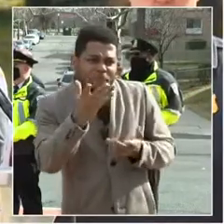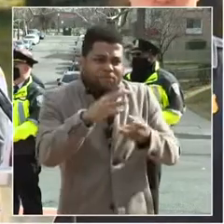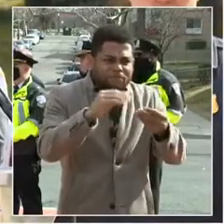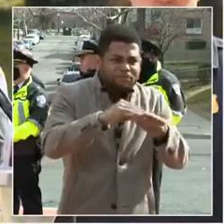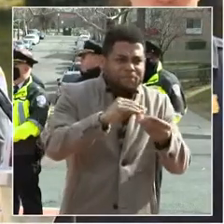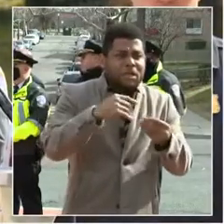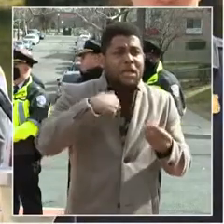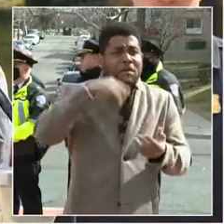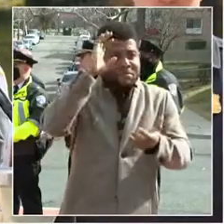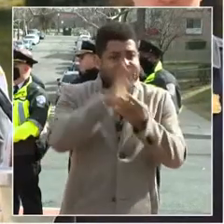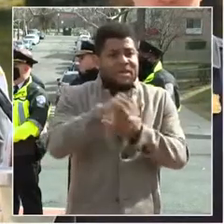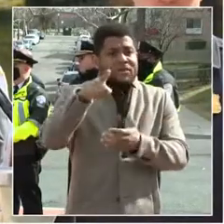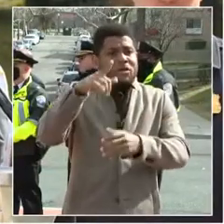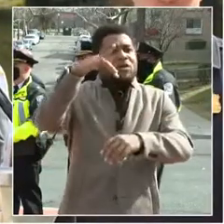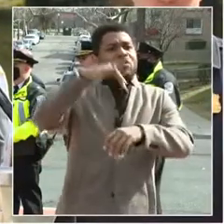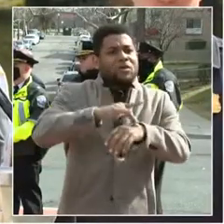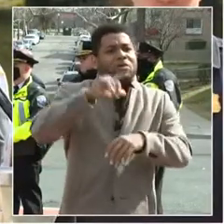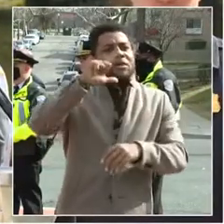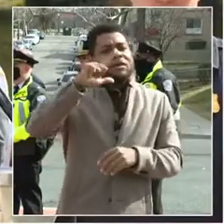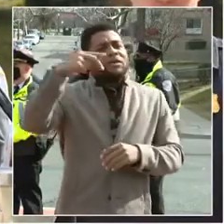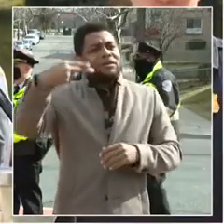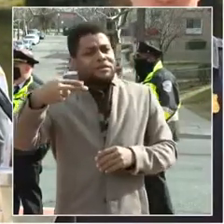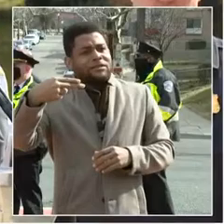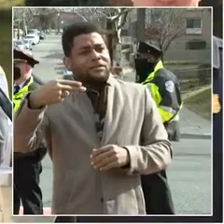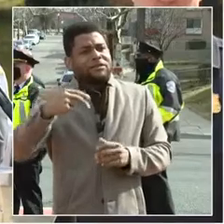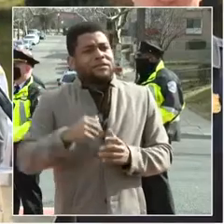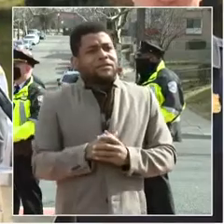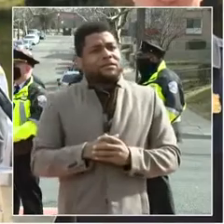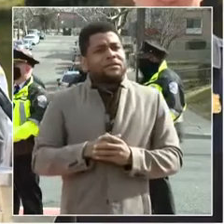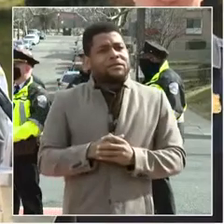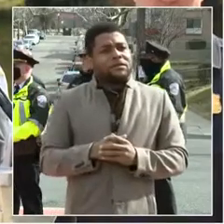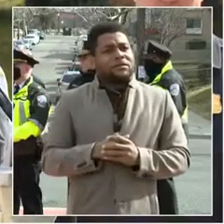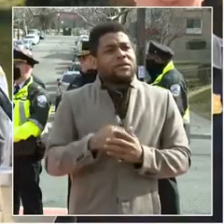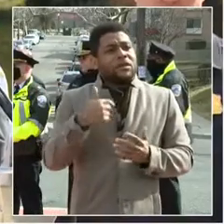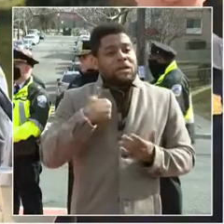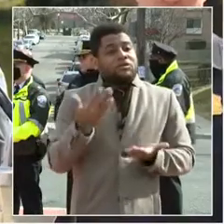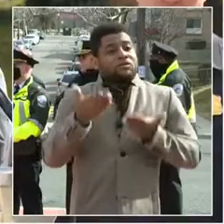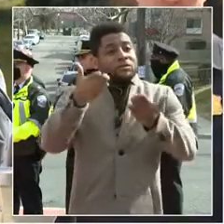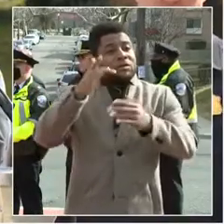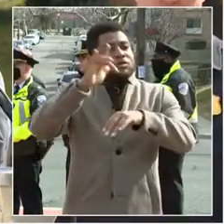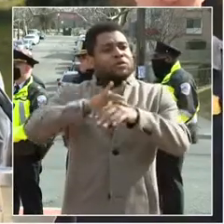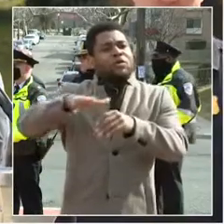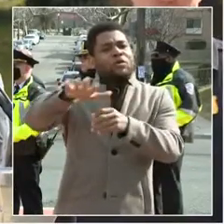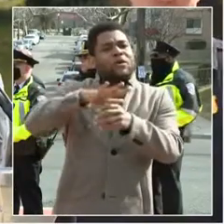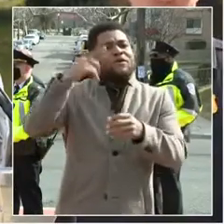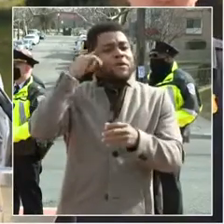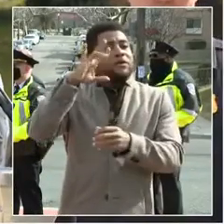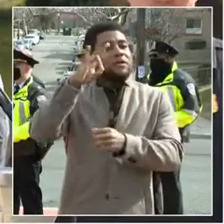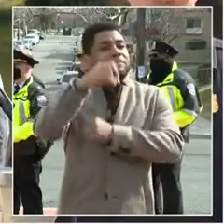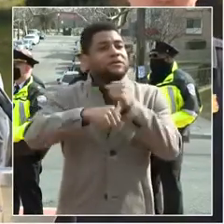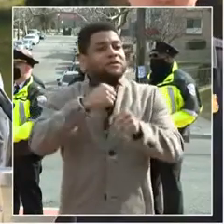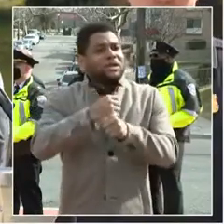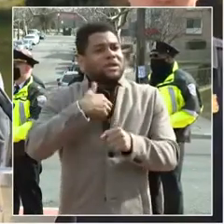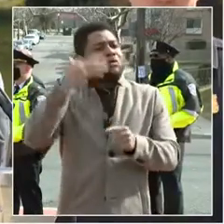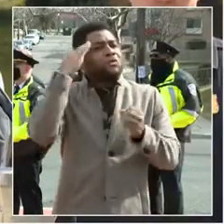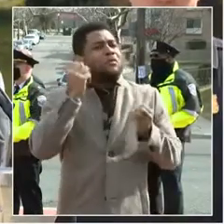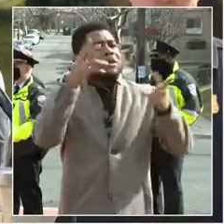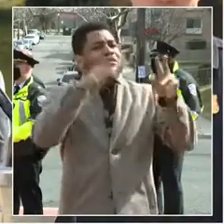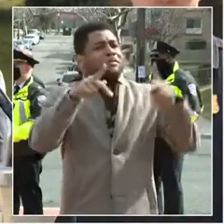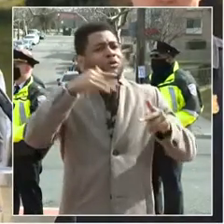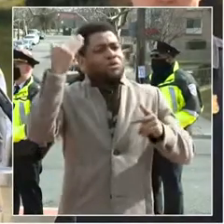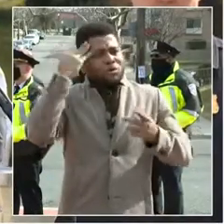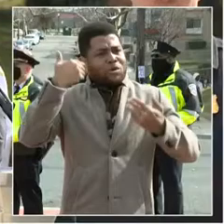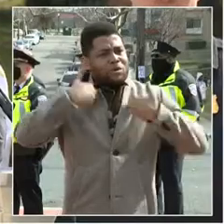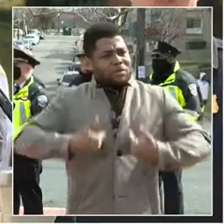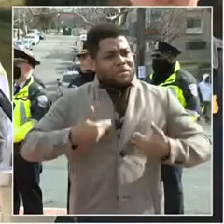Heights. I was the commander in the 6th District for 7 years, and there are many people in Lincoln Heights who know me, who know my face, who know my